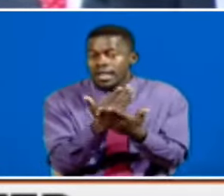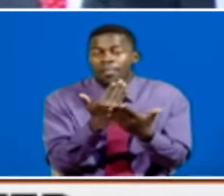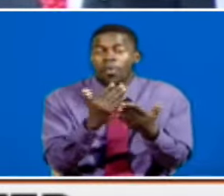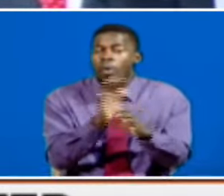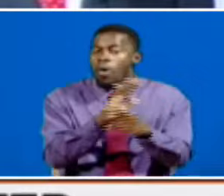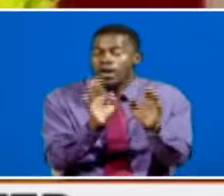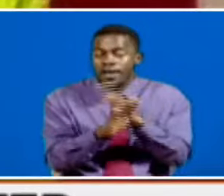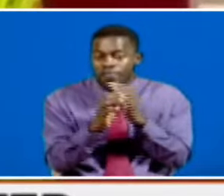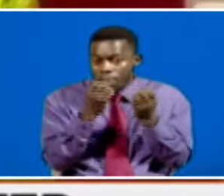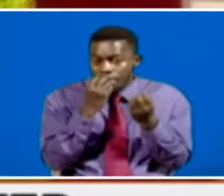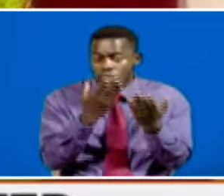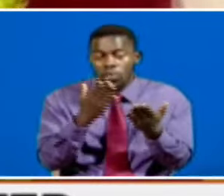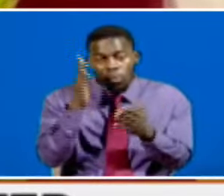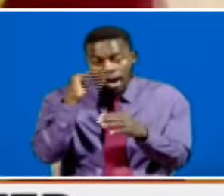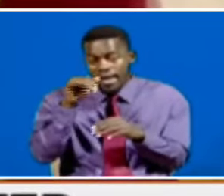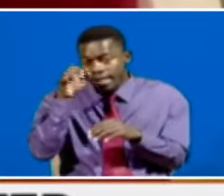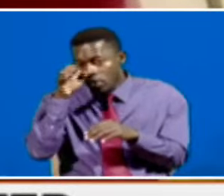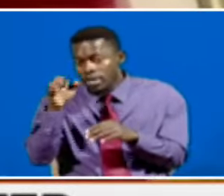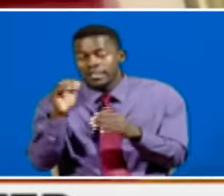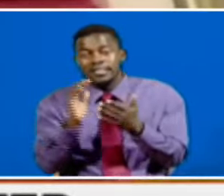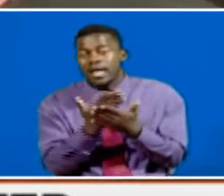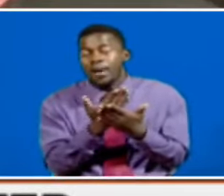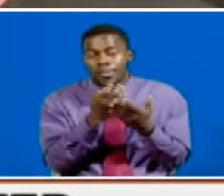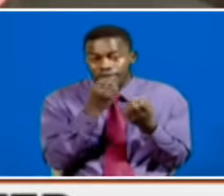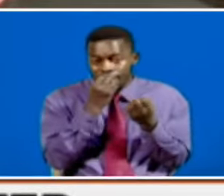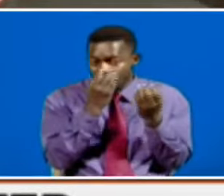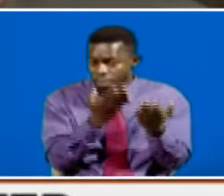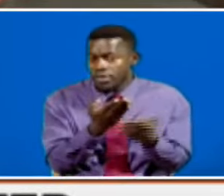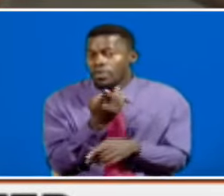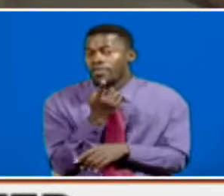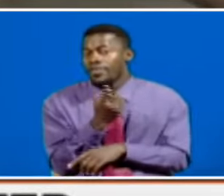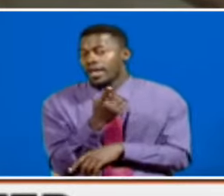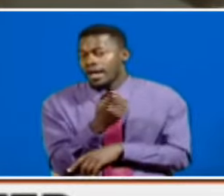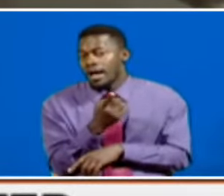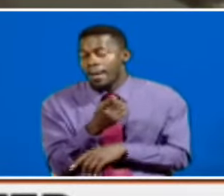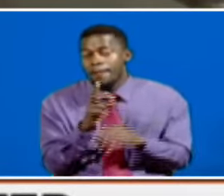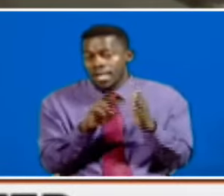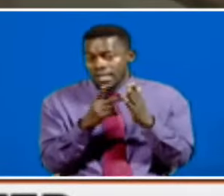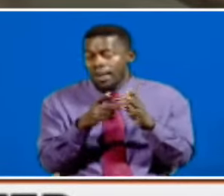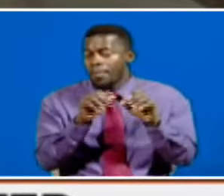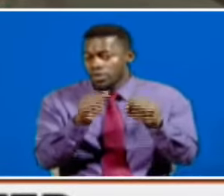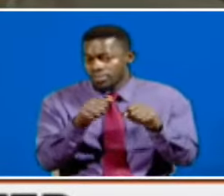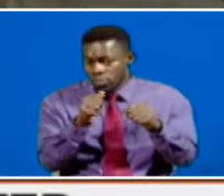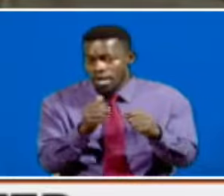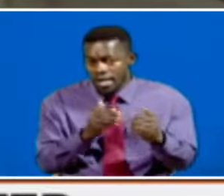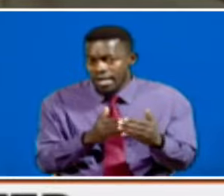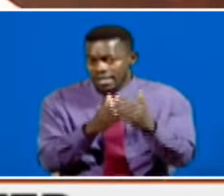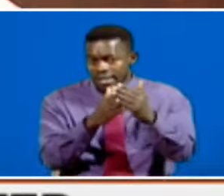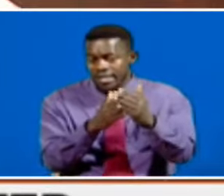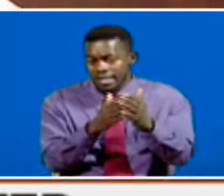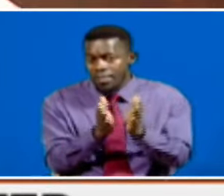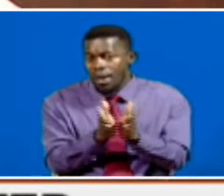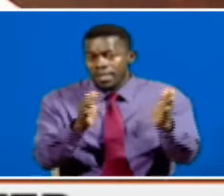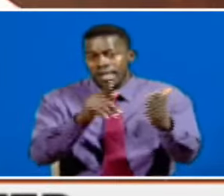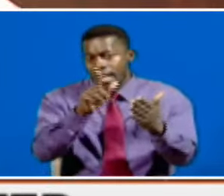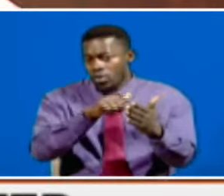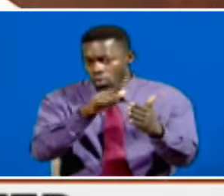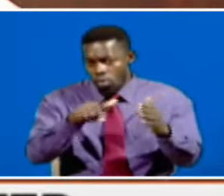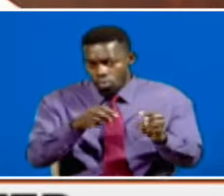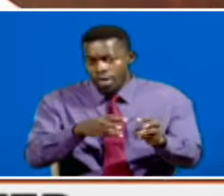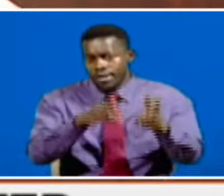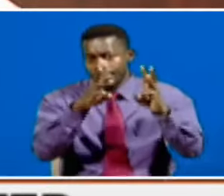purpose in order to avoid criticism in a way that could mislead the public. Myself,